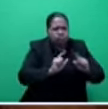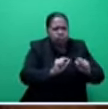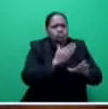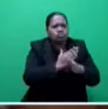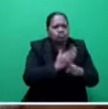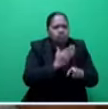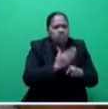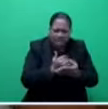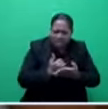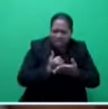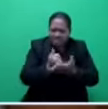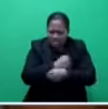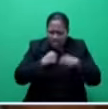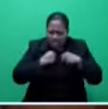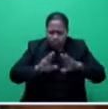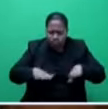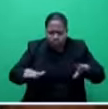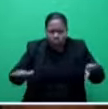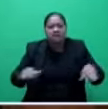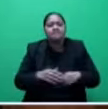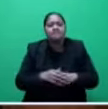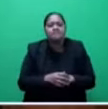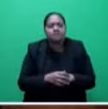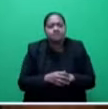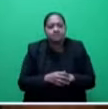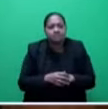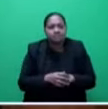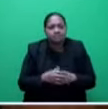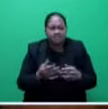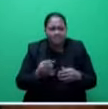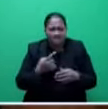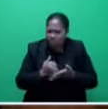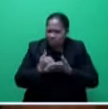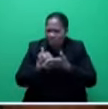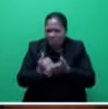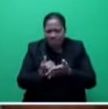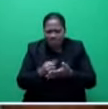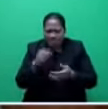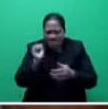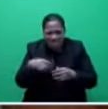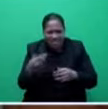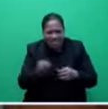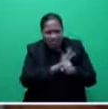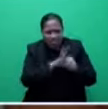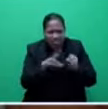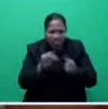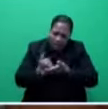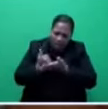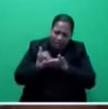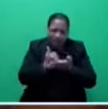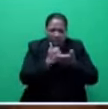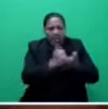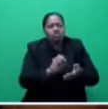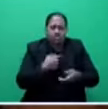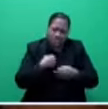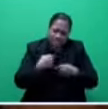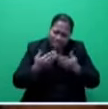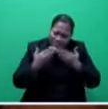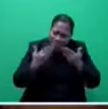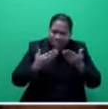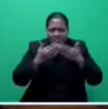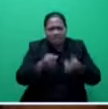this COVID-19 closure, and I must say, it's indeed been an amazing and a commendable effort from our teachers.